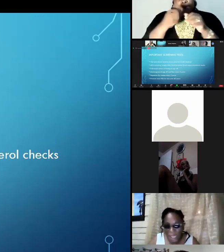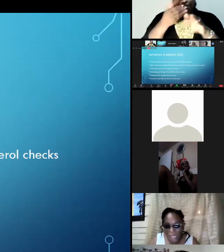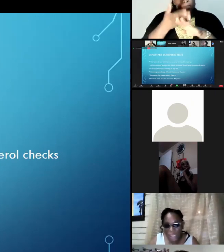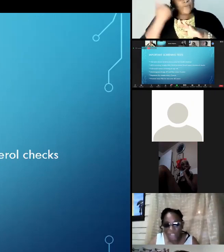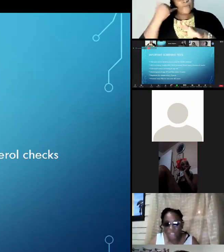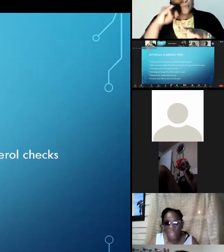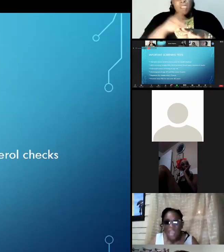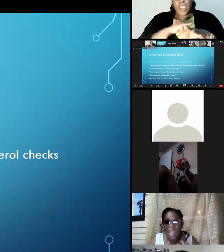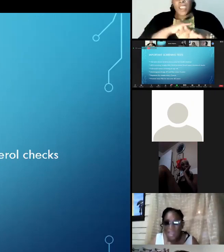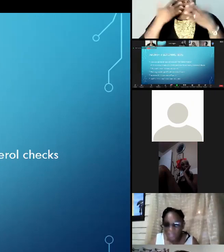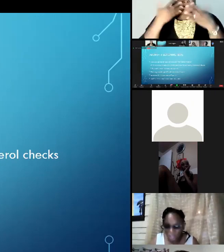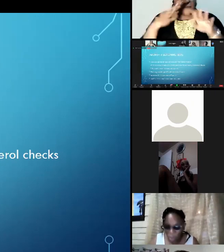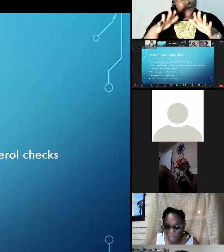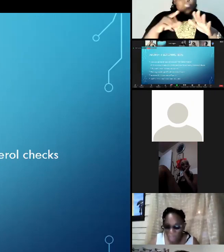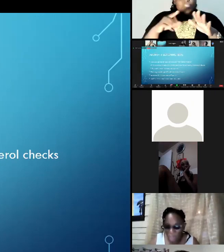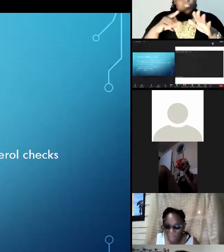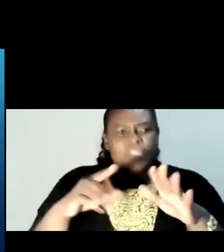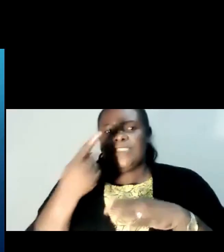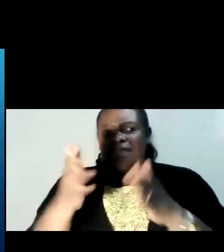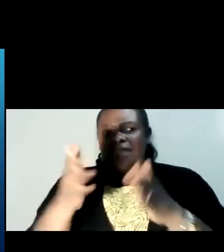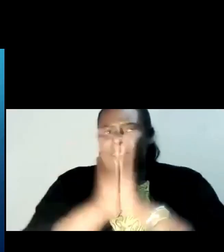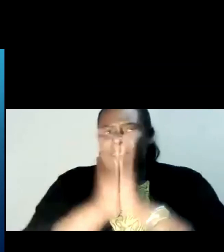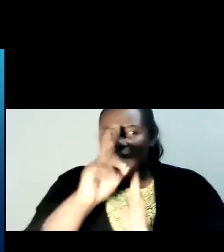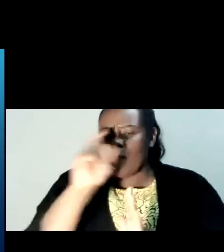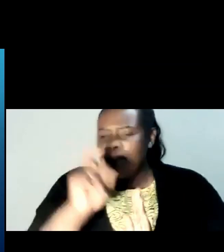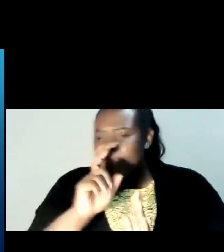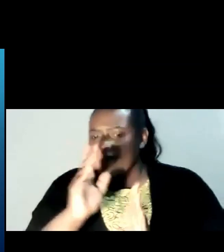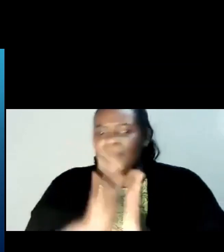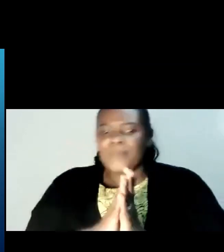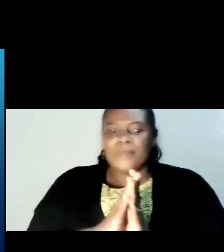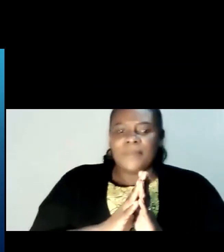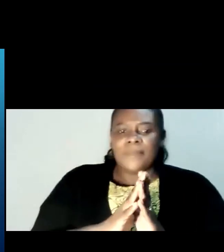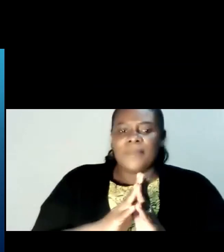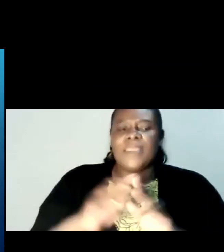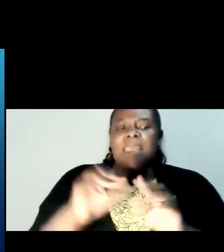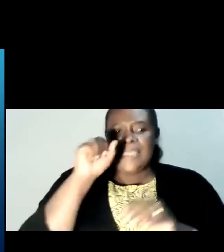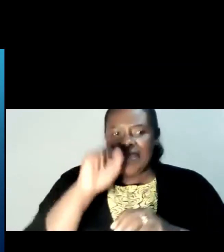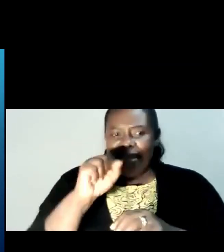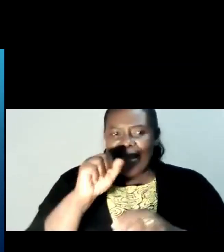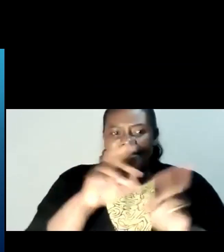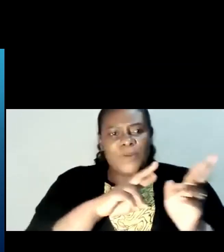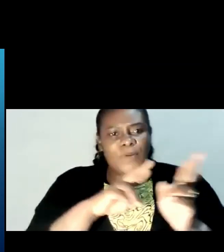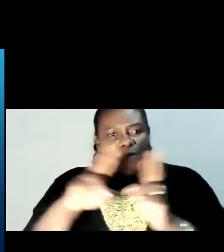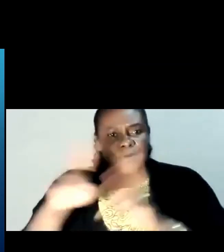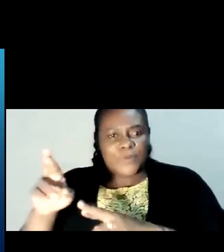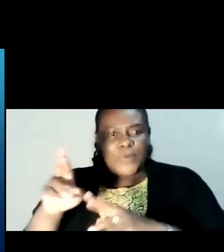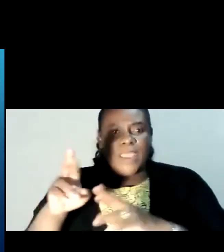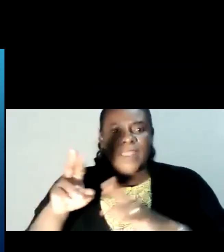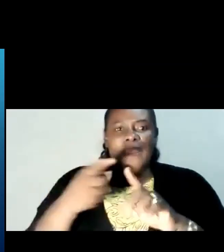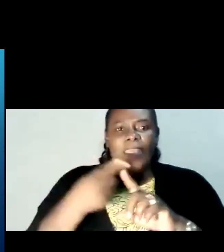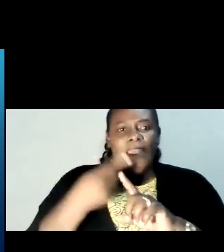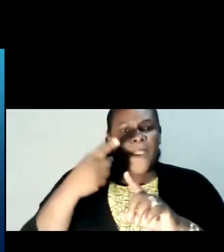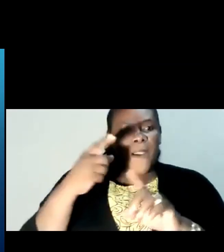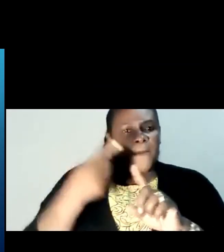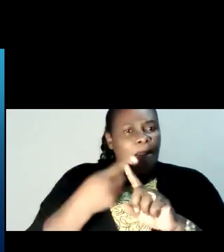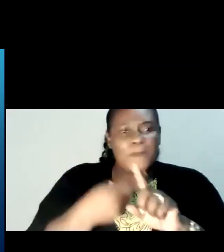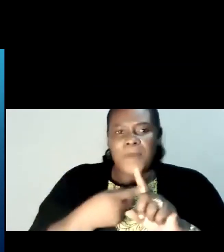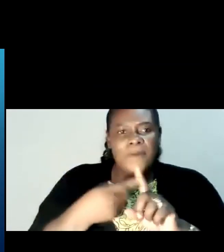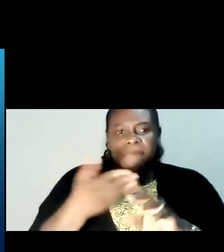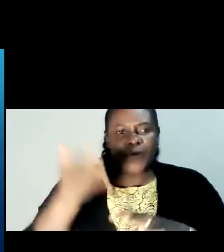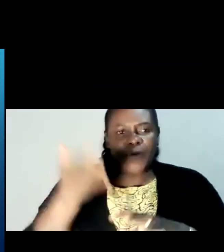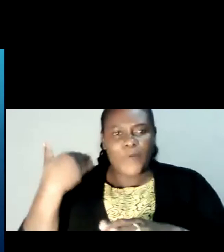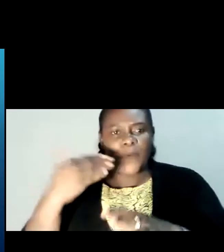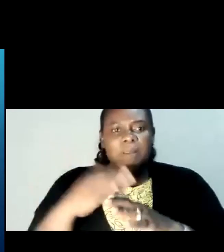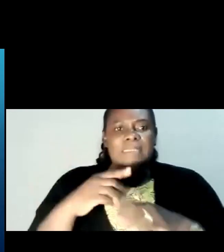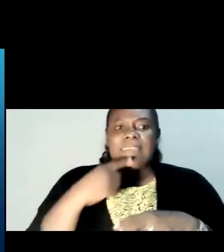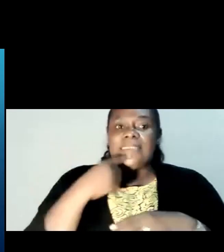statement, she asked the question. She was ready a month ago to deliver. And I'm sure